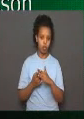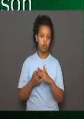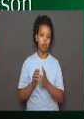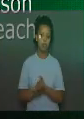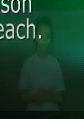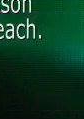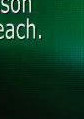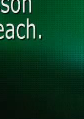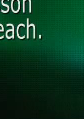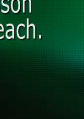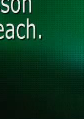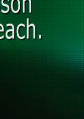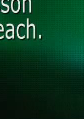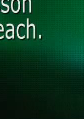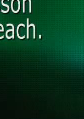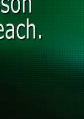Begin.